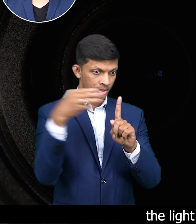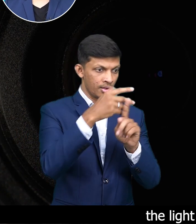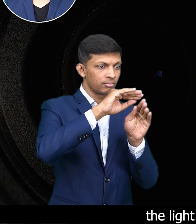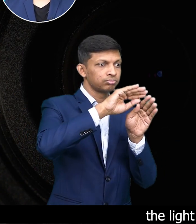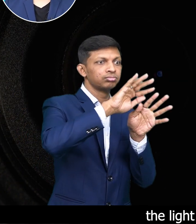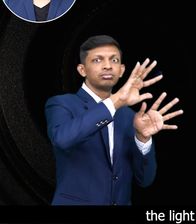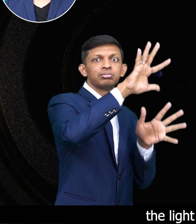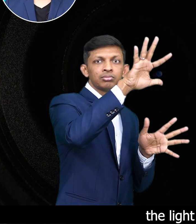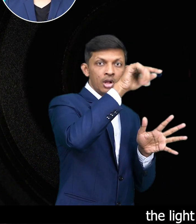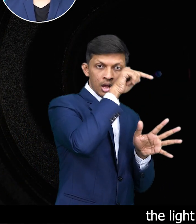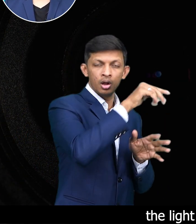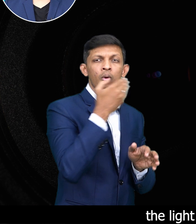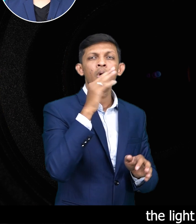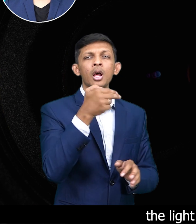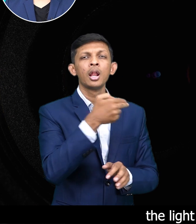lens.